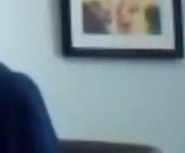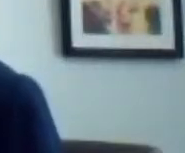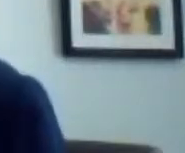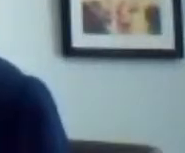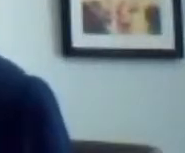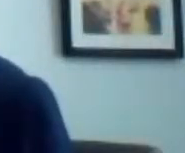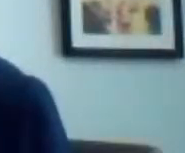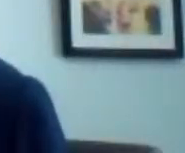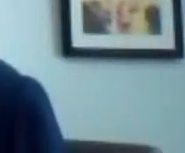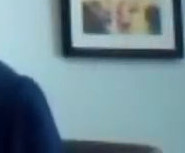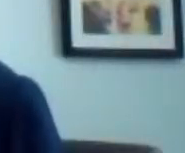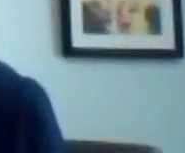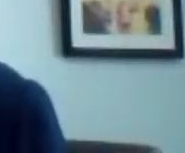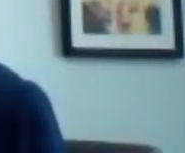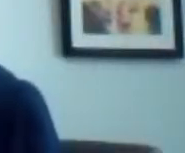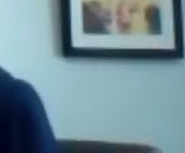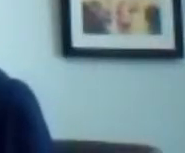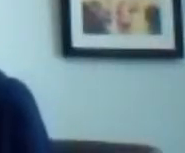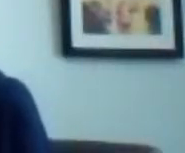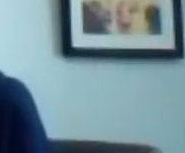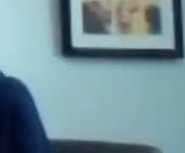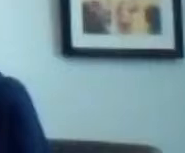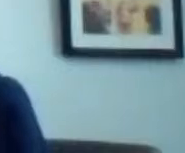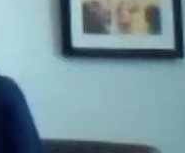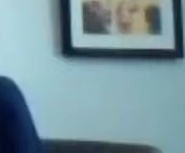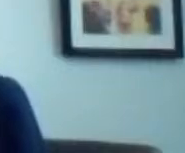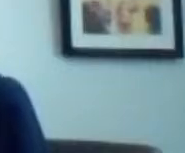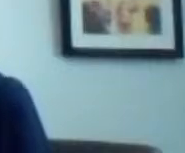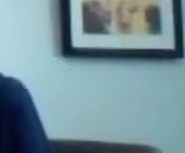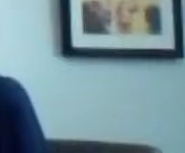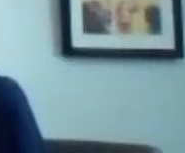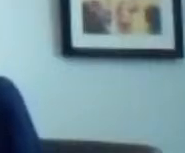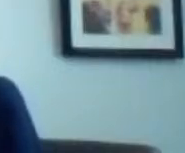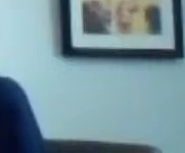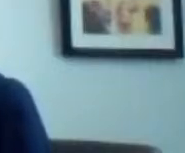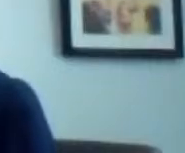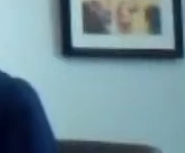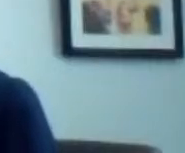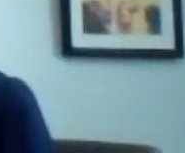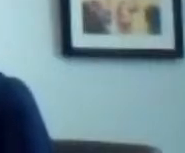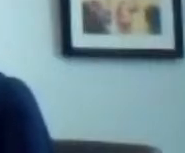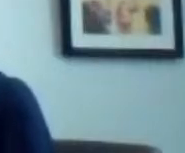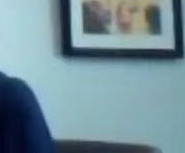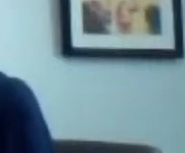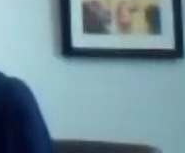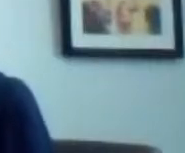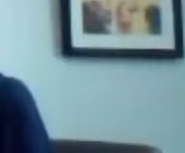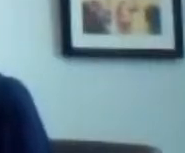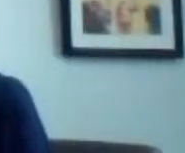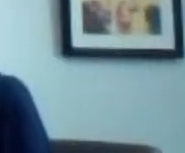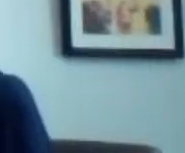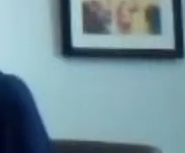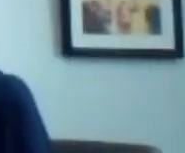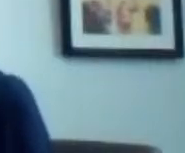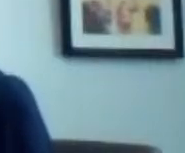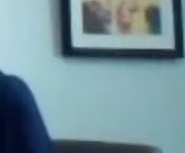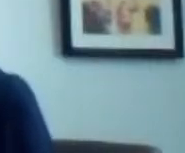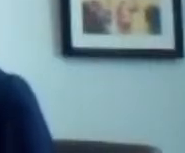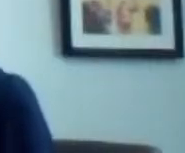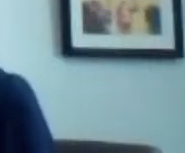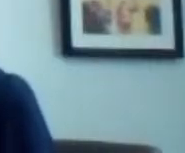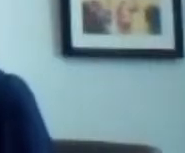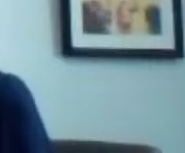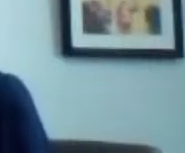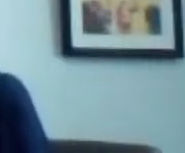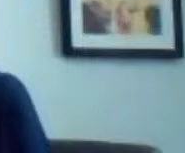I also would like to thank Minister Delarantes and Maura too for organizing this